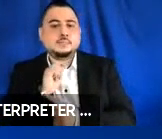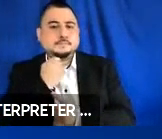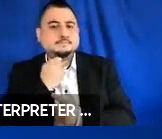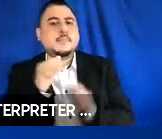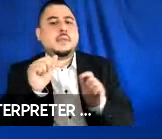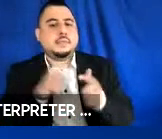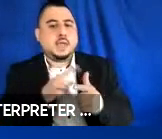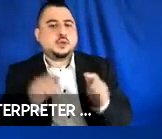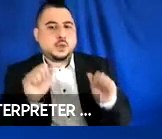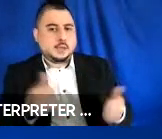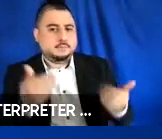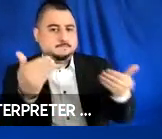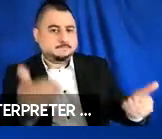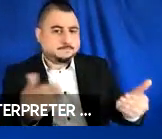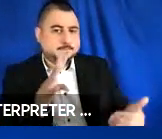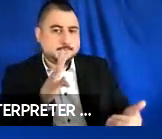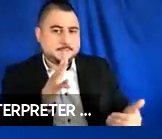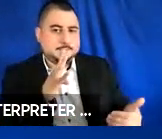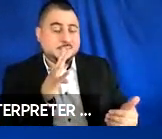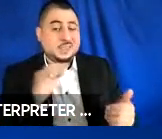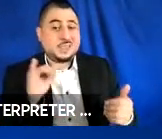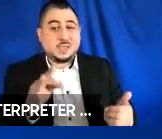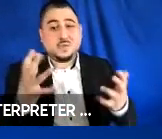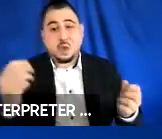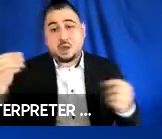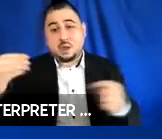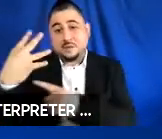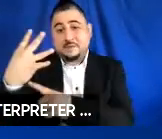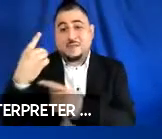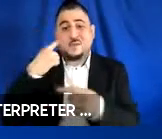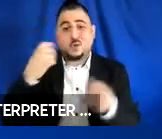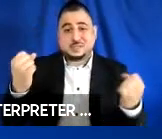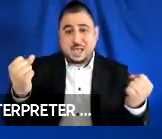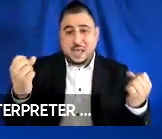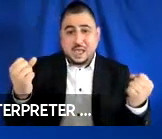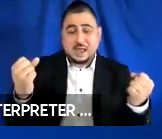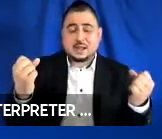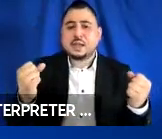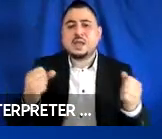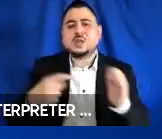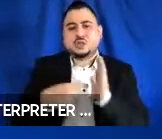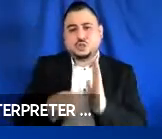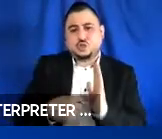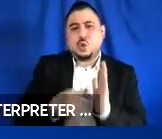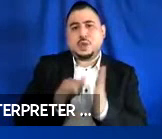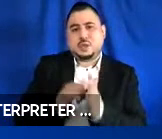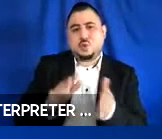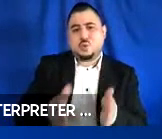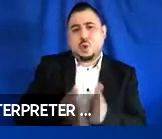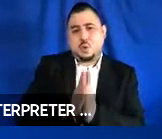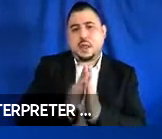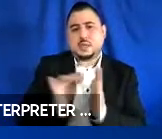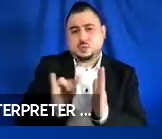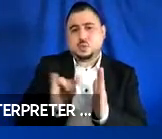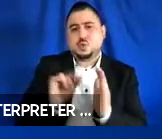speak. If you wish to be visible for signing during this open discussion, please indicate that in your request.